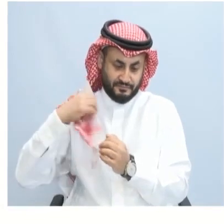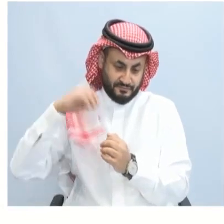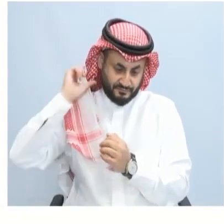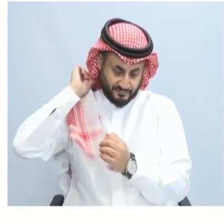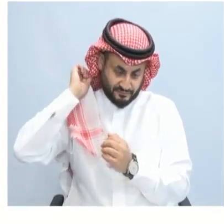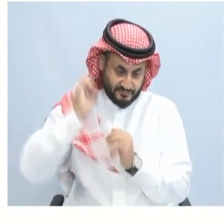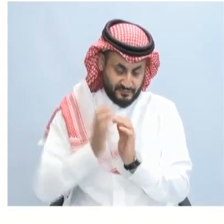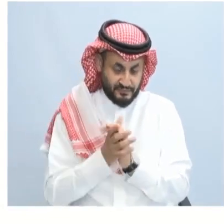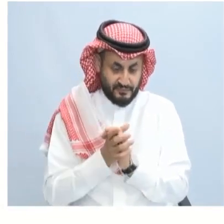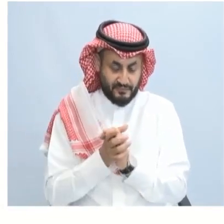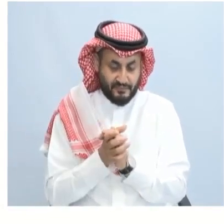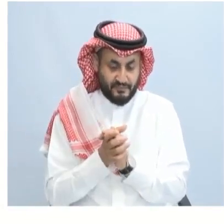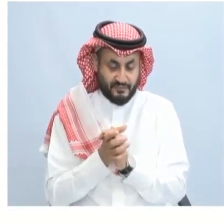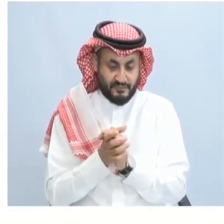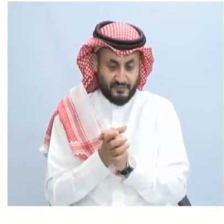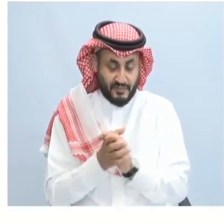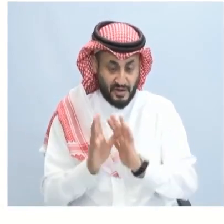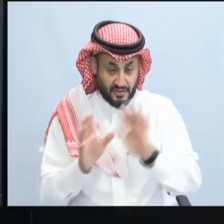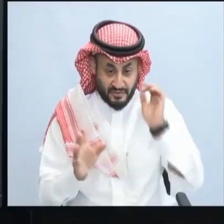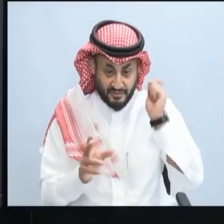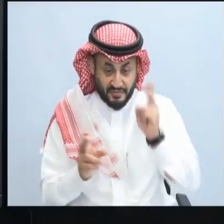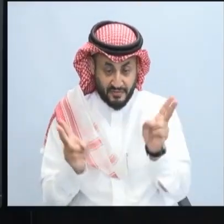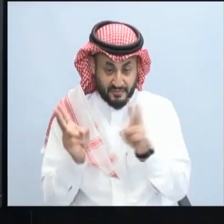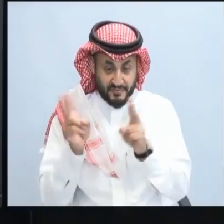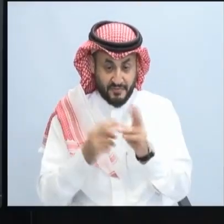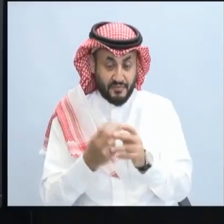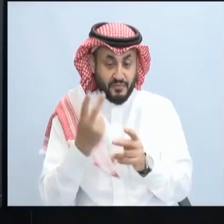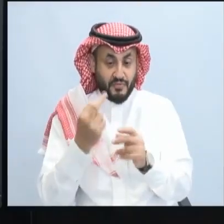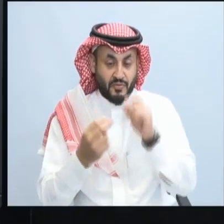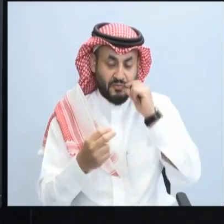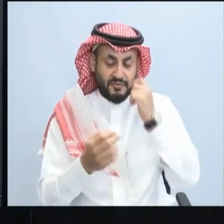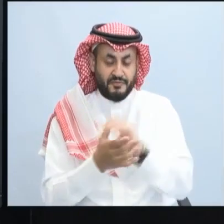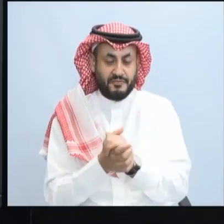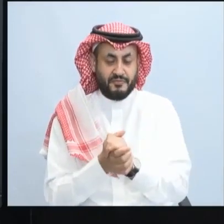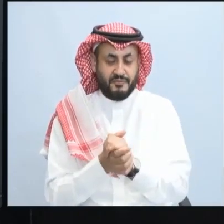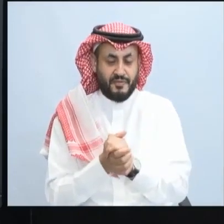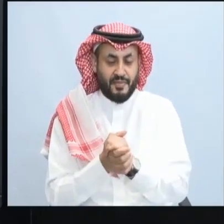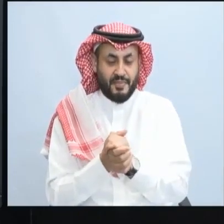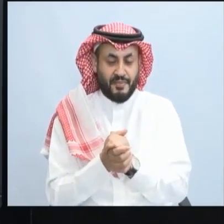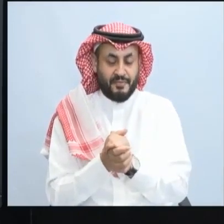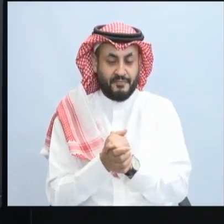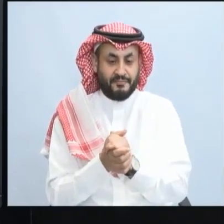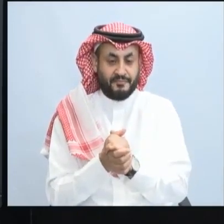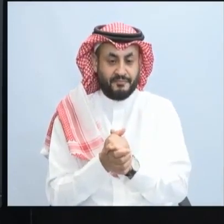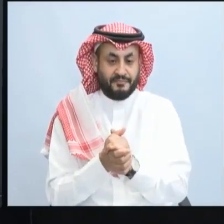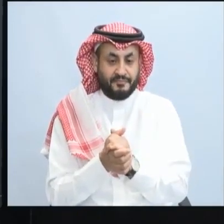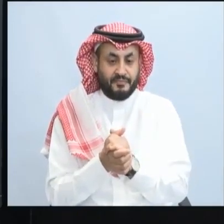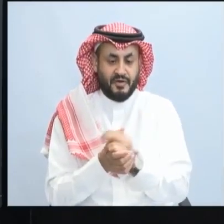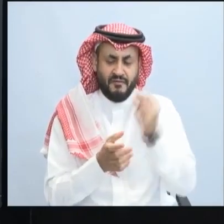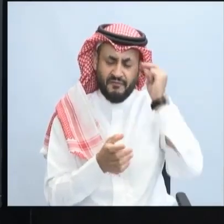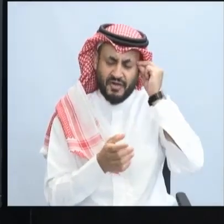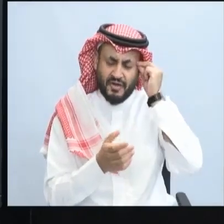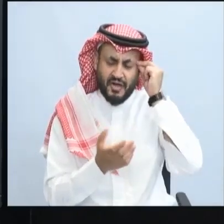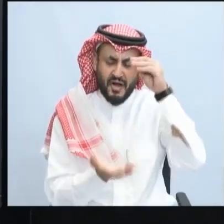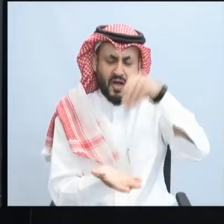Now, we listened to the conversation between the two boys here, and you can see that Ahmed couldn't make up